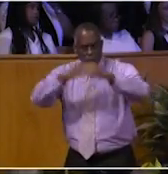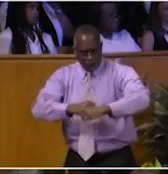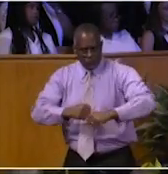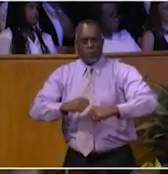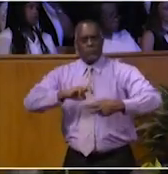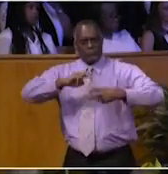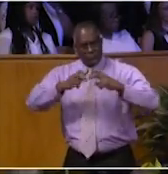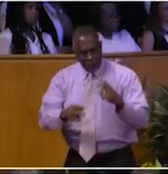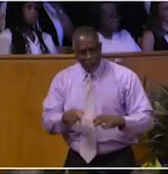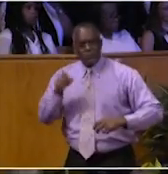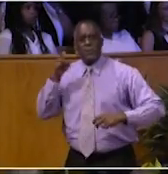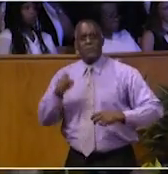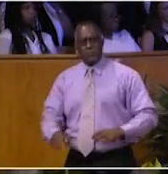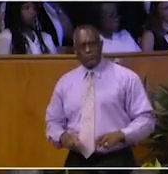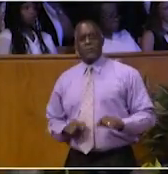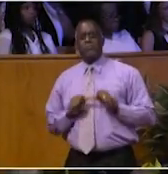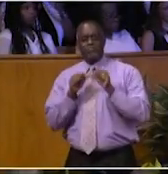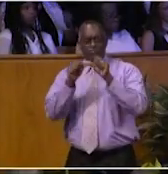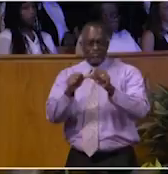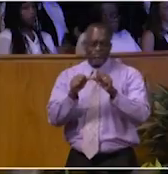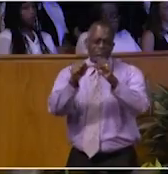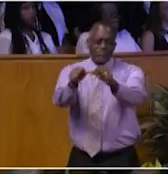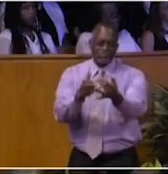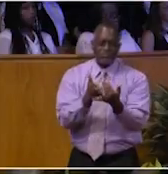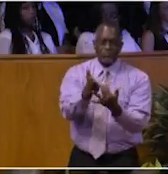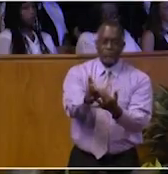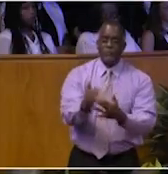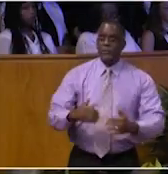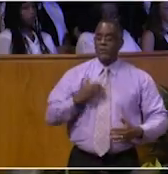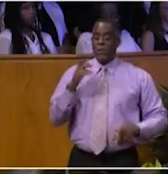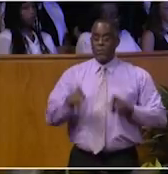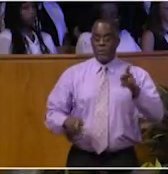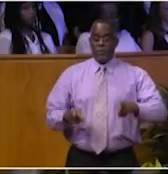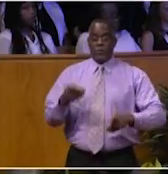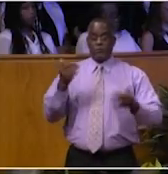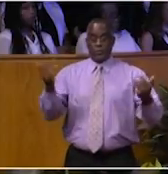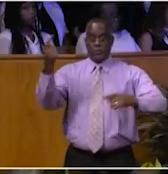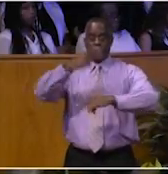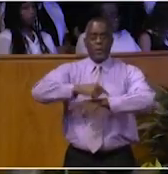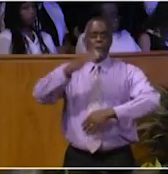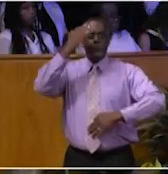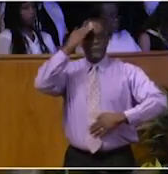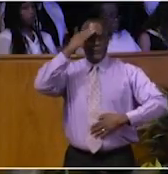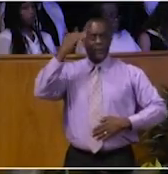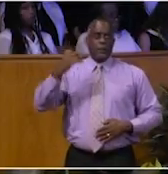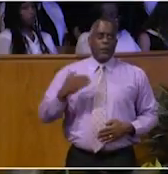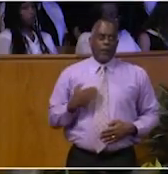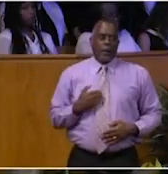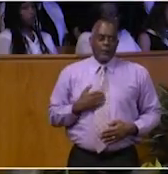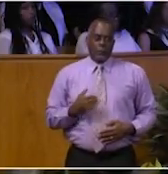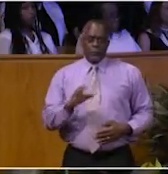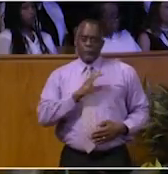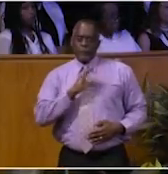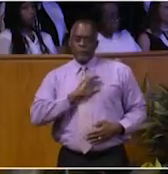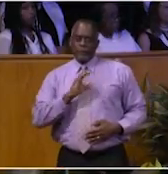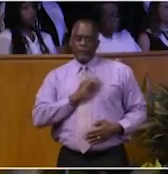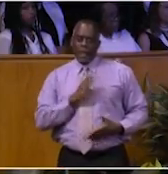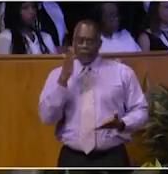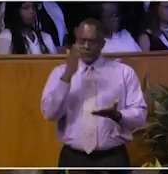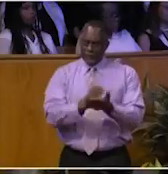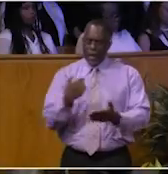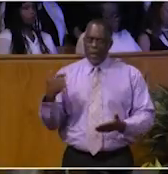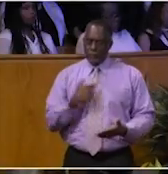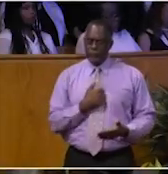climb. They will tell you that they know what it's like to be pulled over driving while